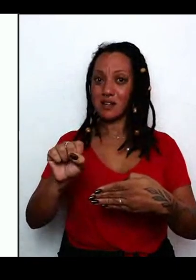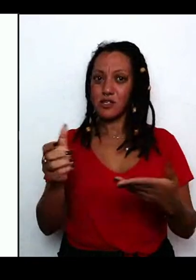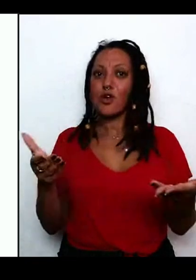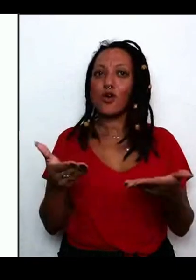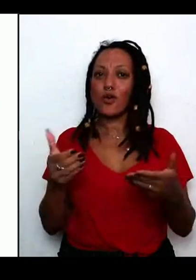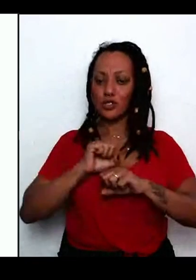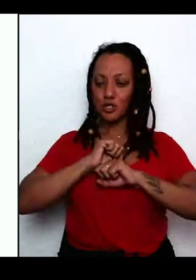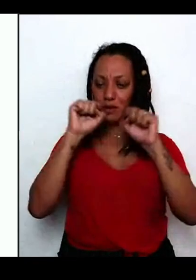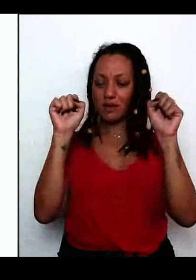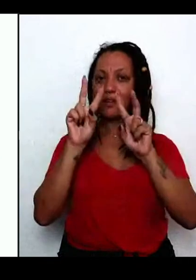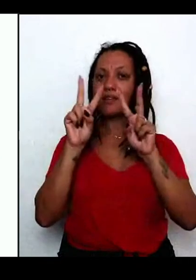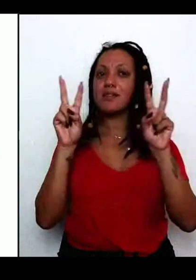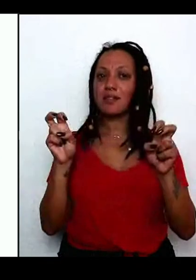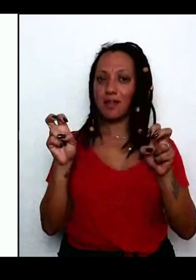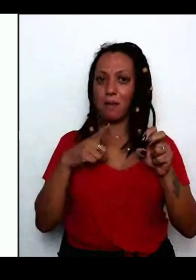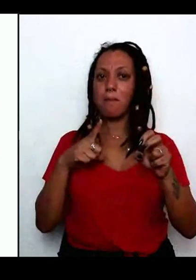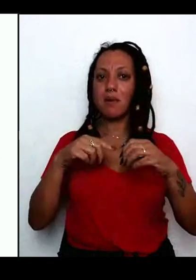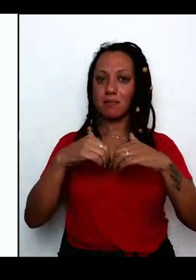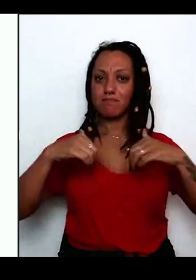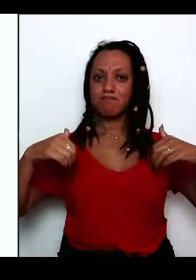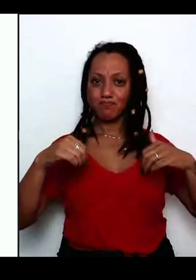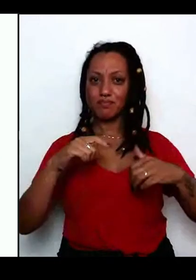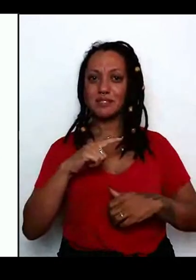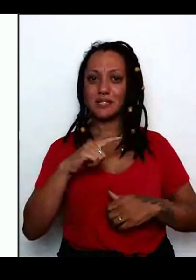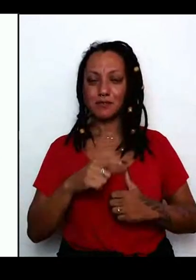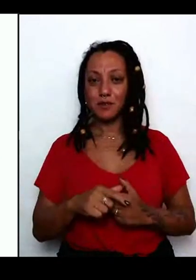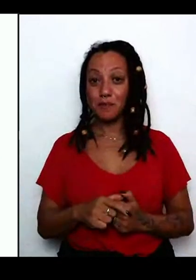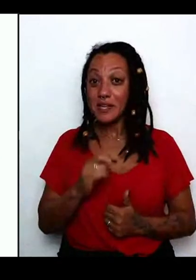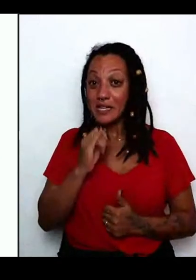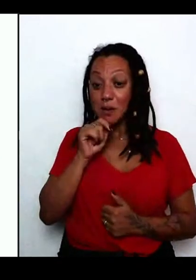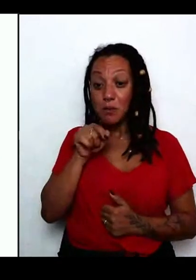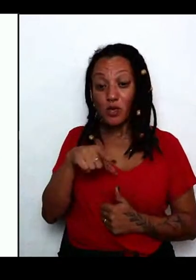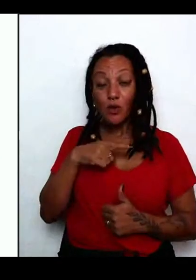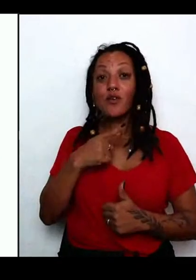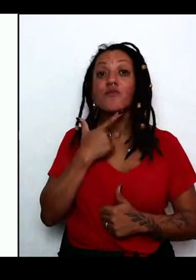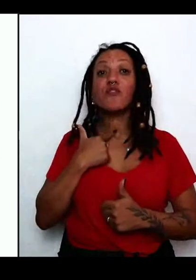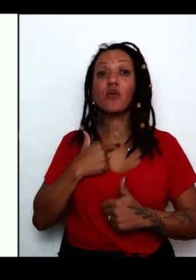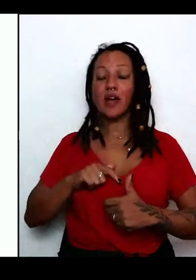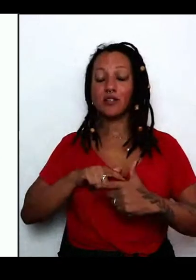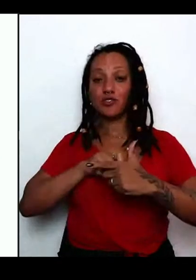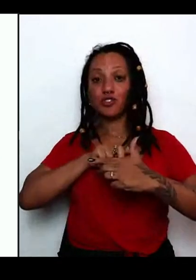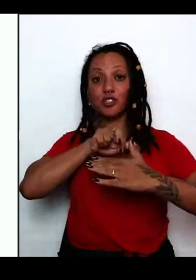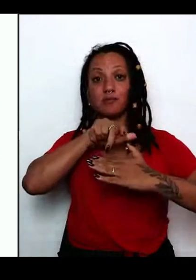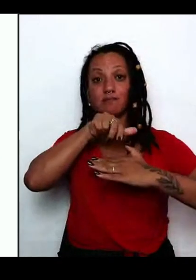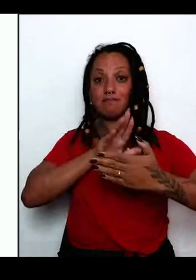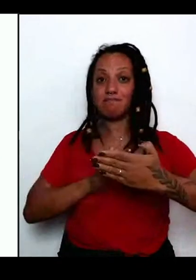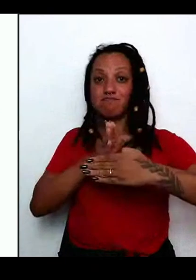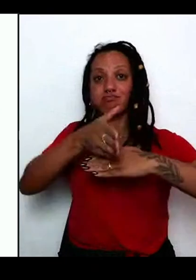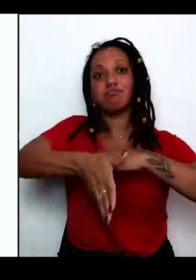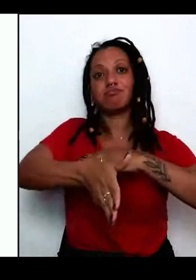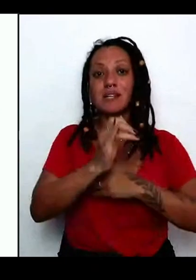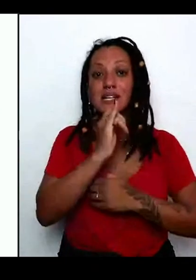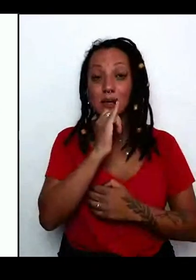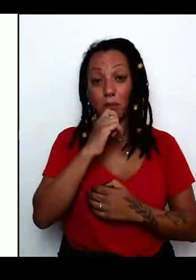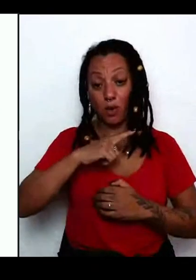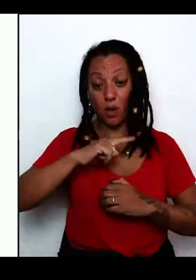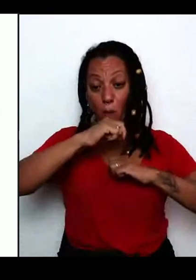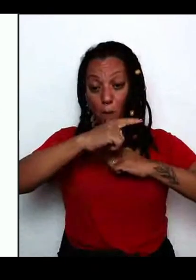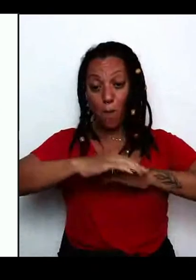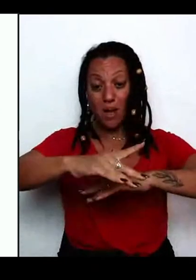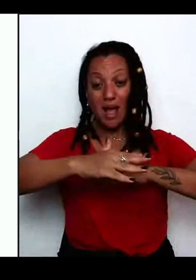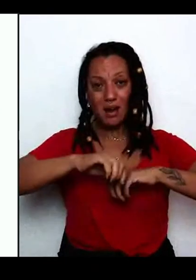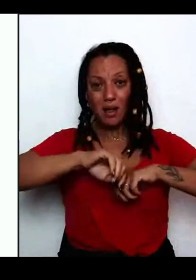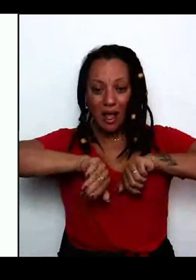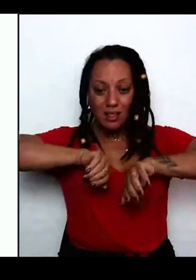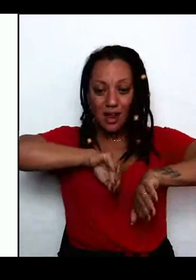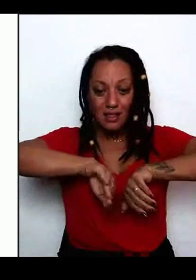my edges for instance while I'm swimming in the ocean but at the same time it hinges on these very boundaries and the realization that my